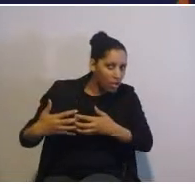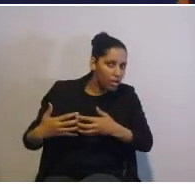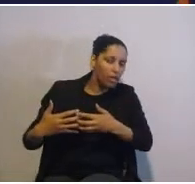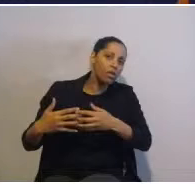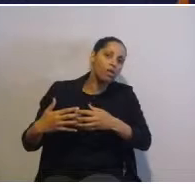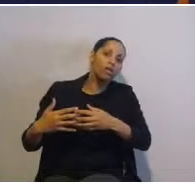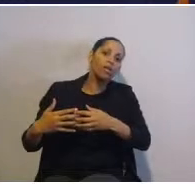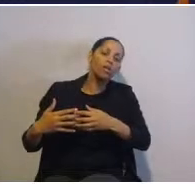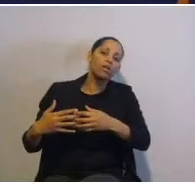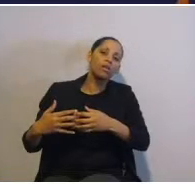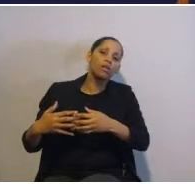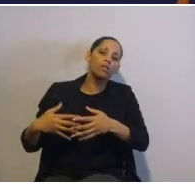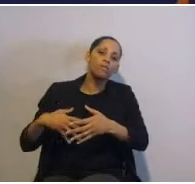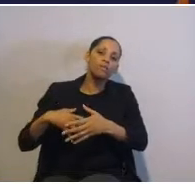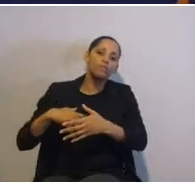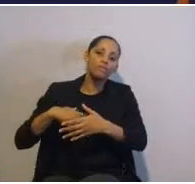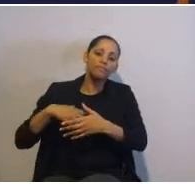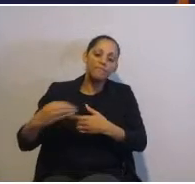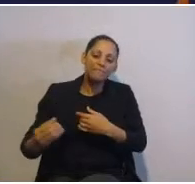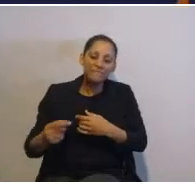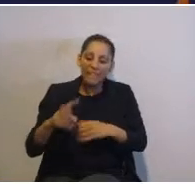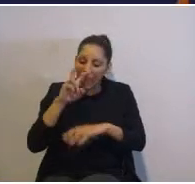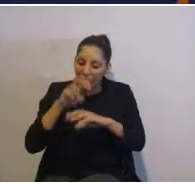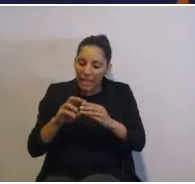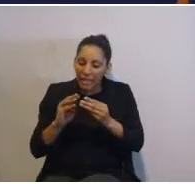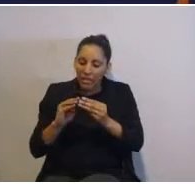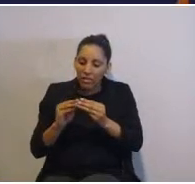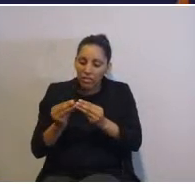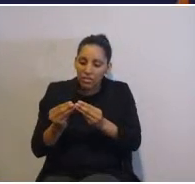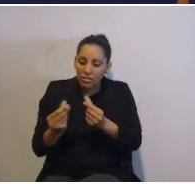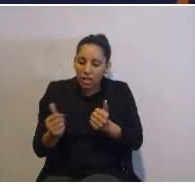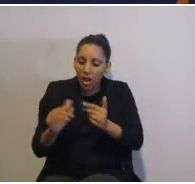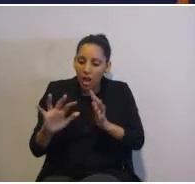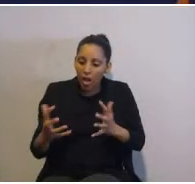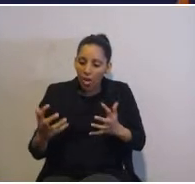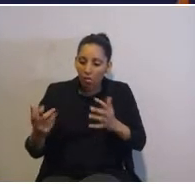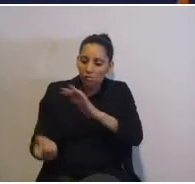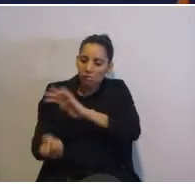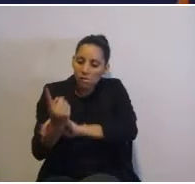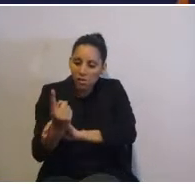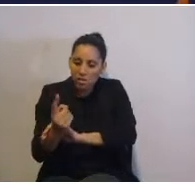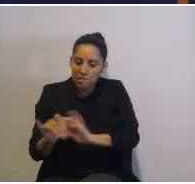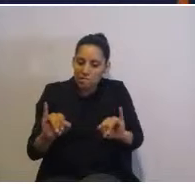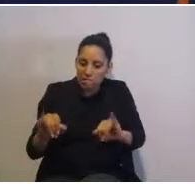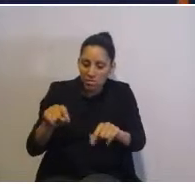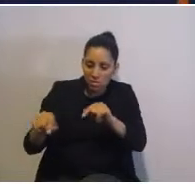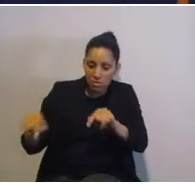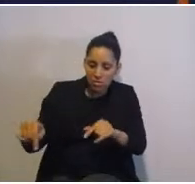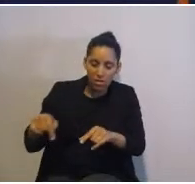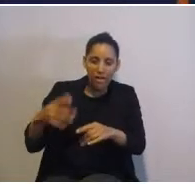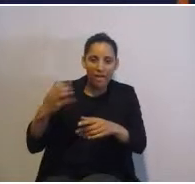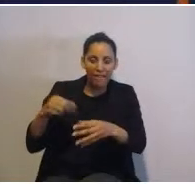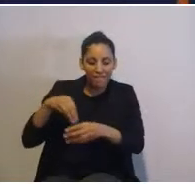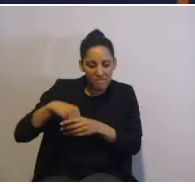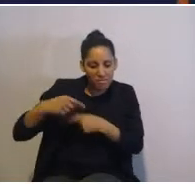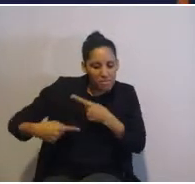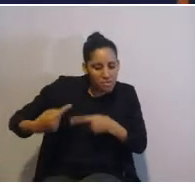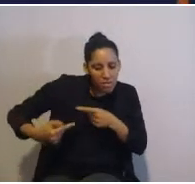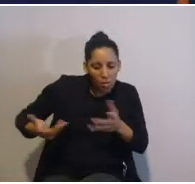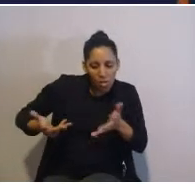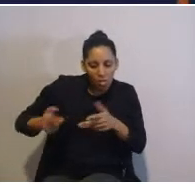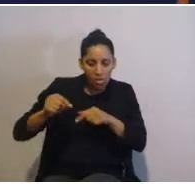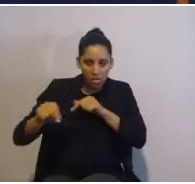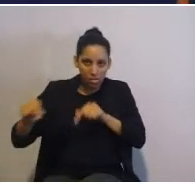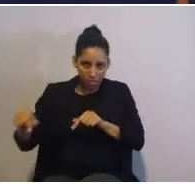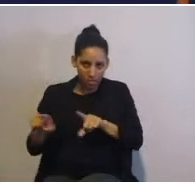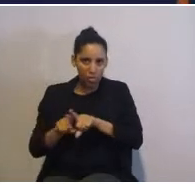our system operator does have some idea of where are the embedded generations, etc. And